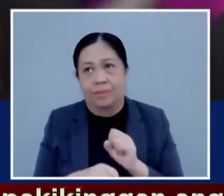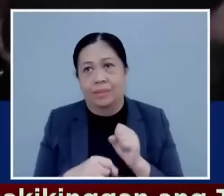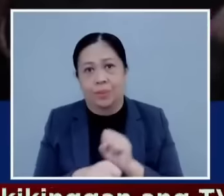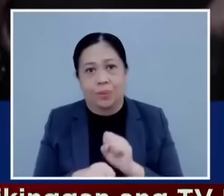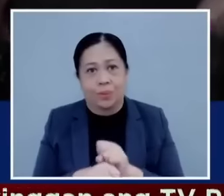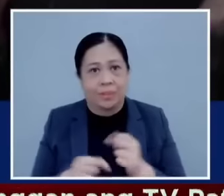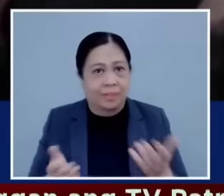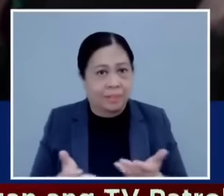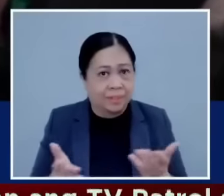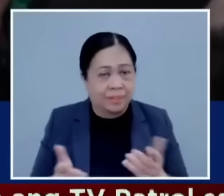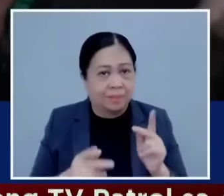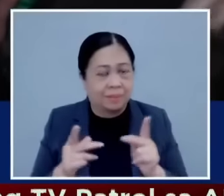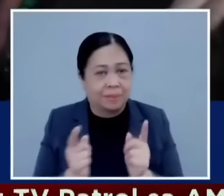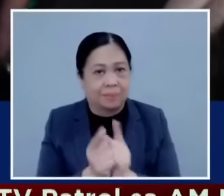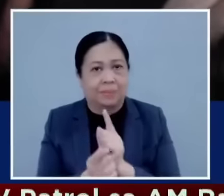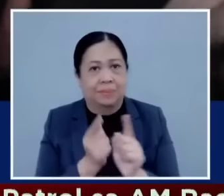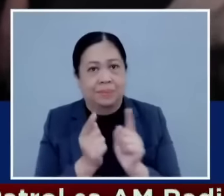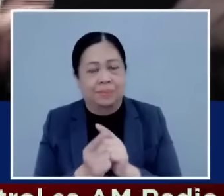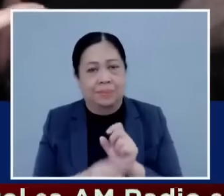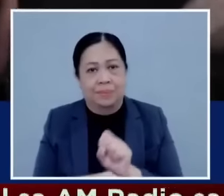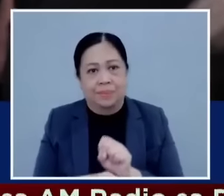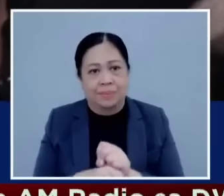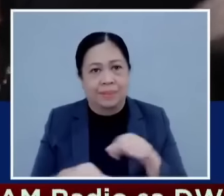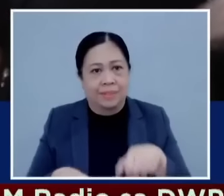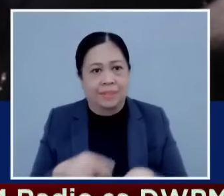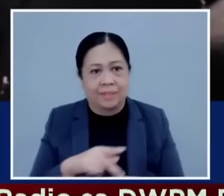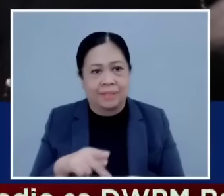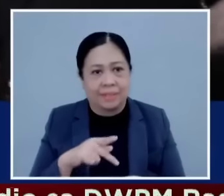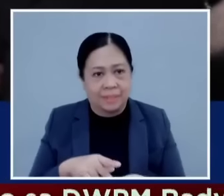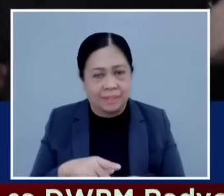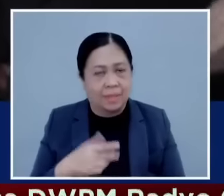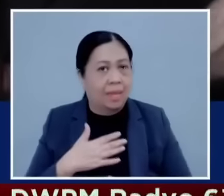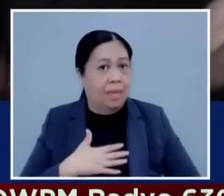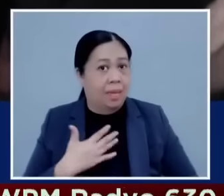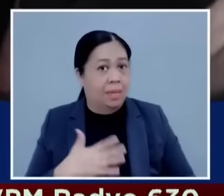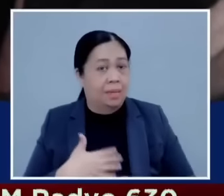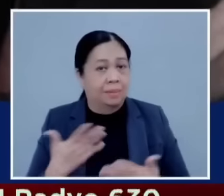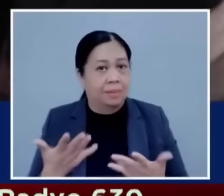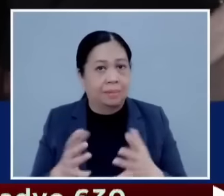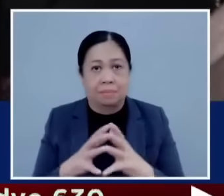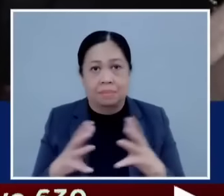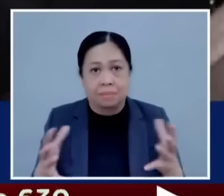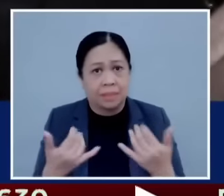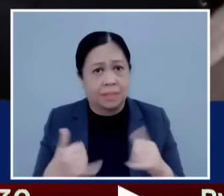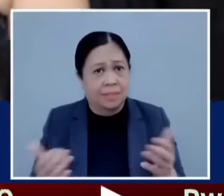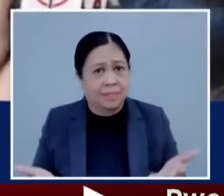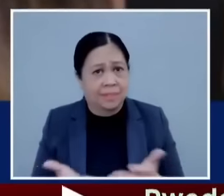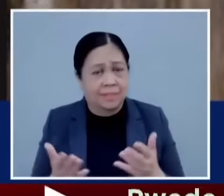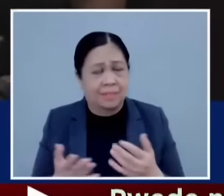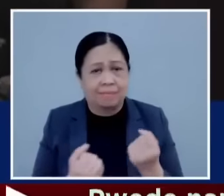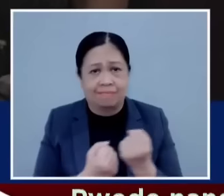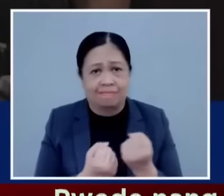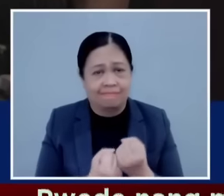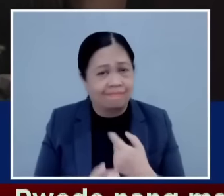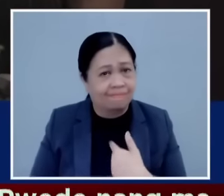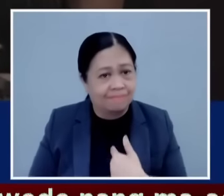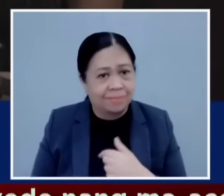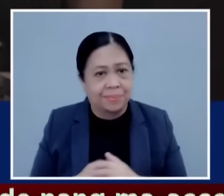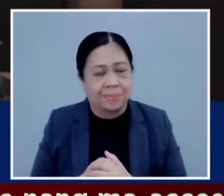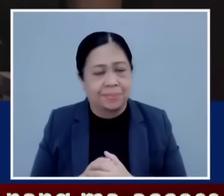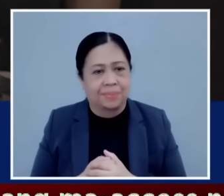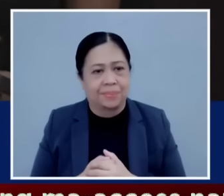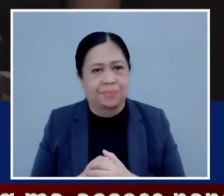and the people that I met in my career in the Philippines, and I'm happy because a lot of them are still here rooting for me. Ano ang cute ng